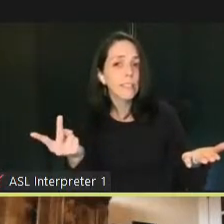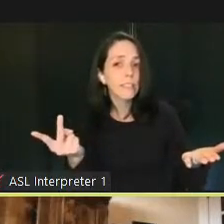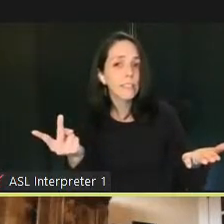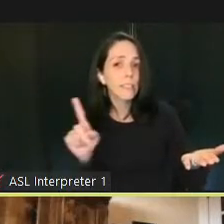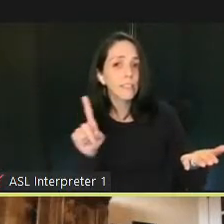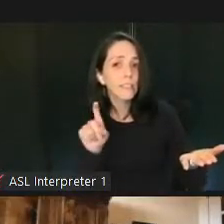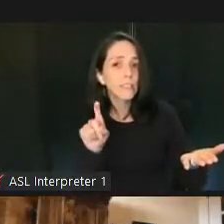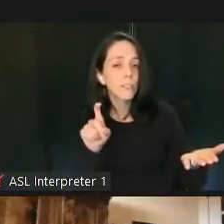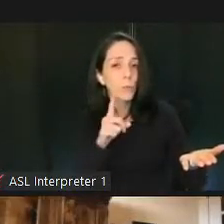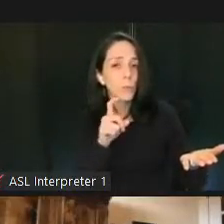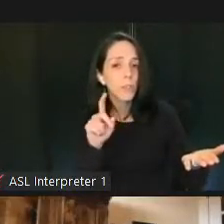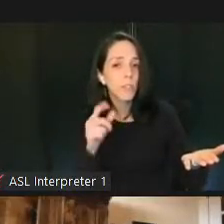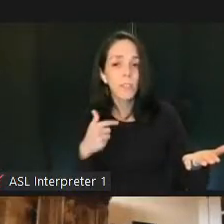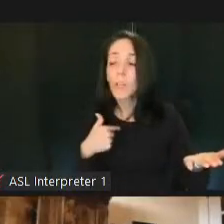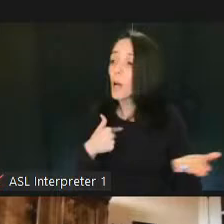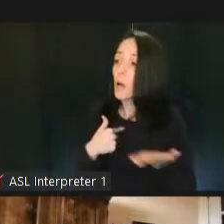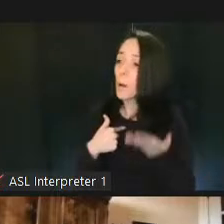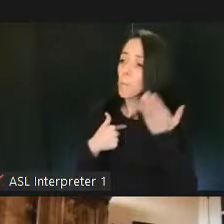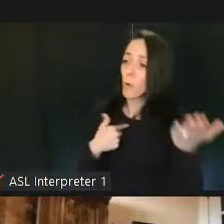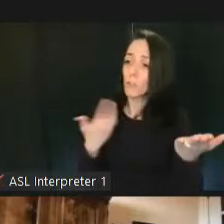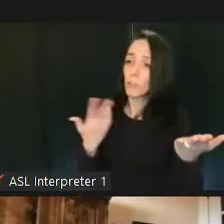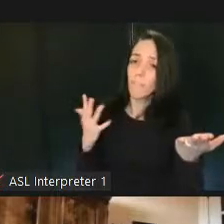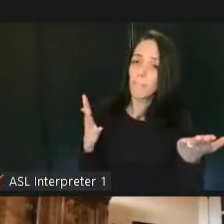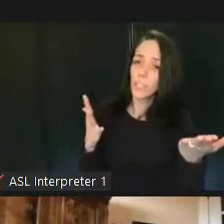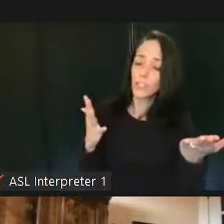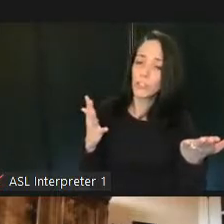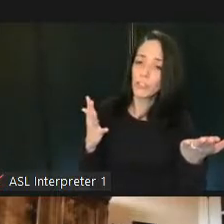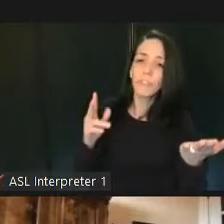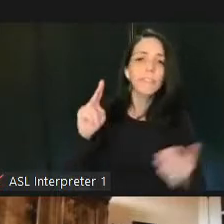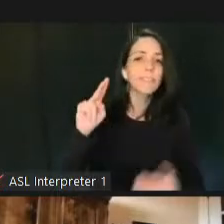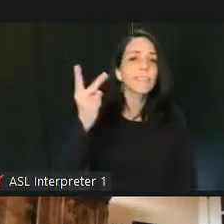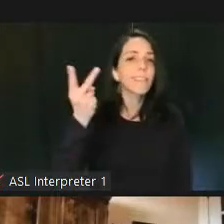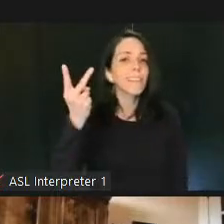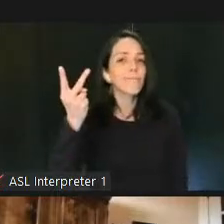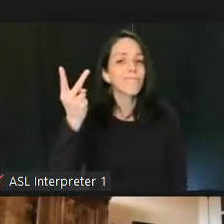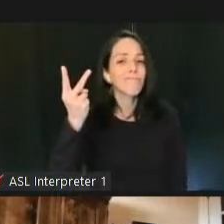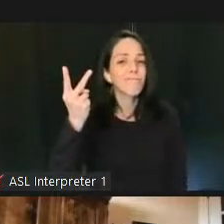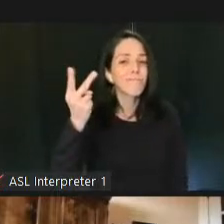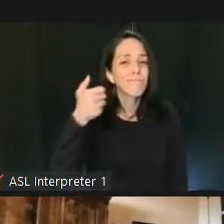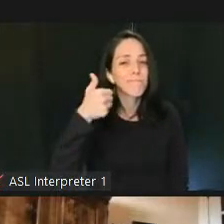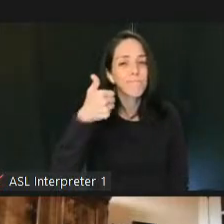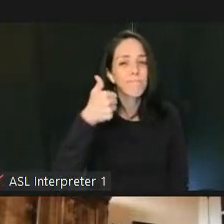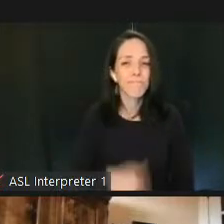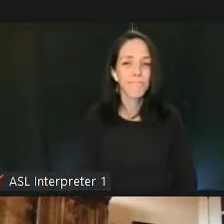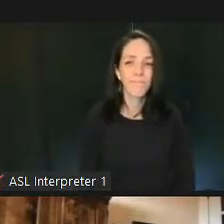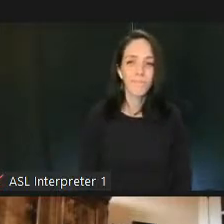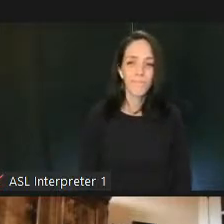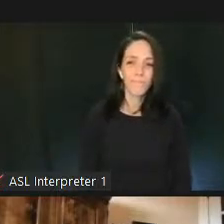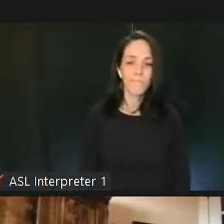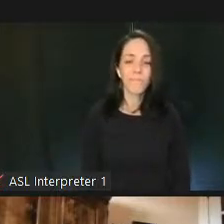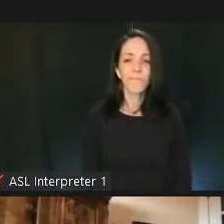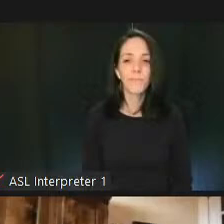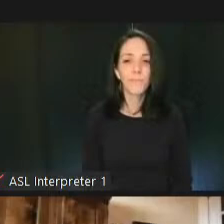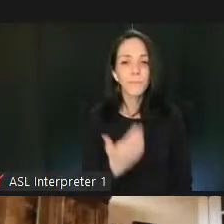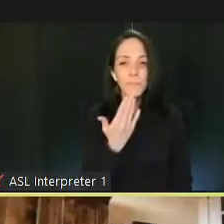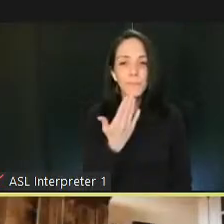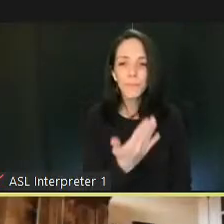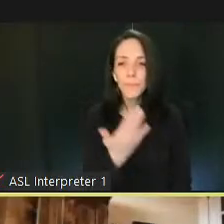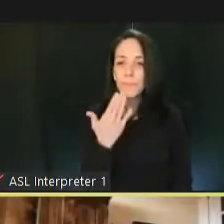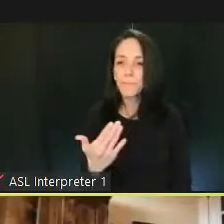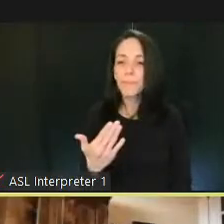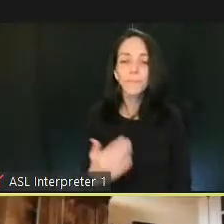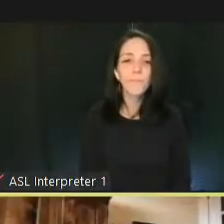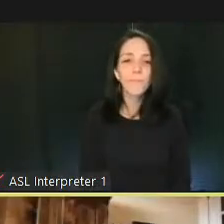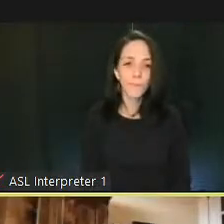Made a motion to adopt. And Second. second. Thank you, Chair